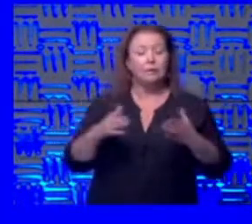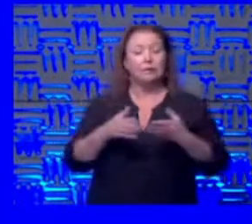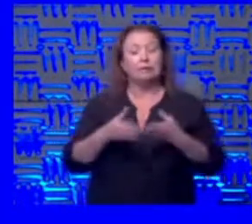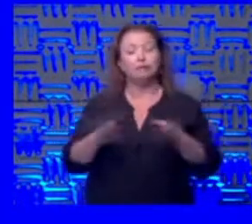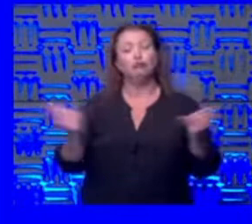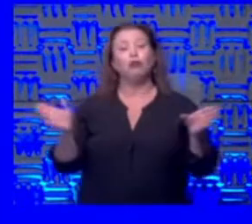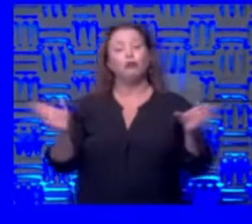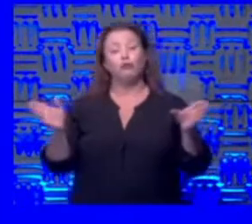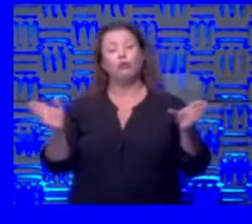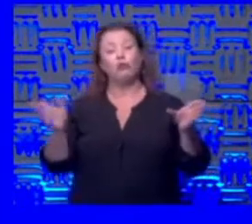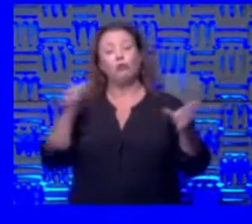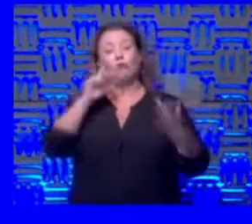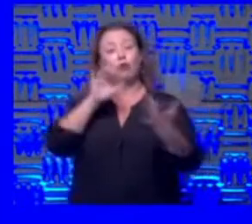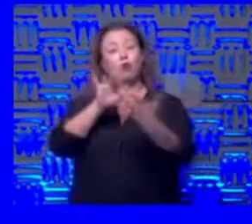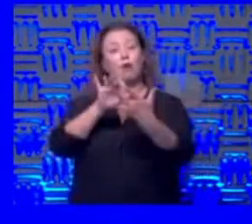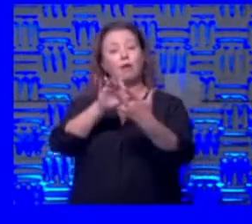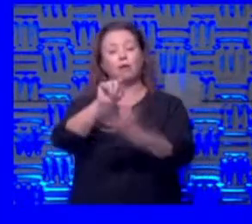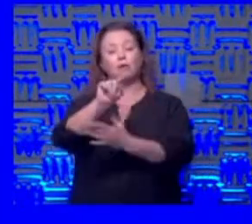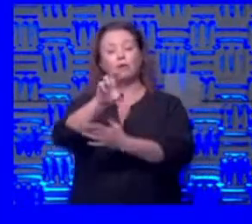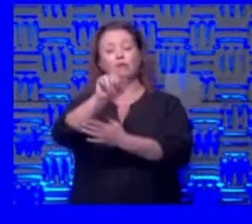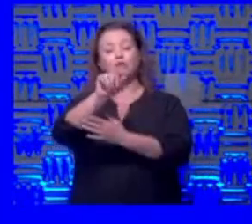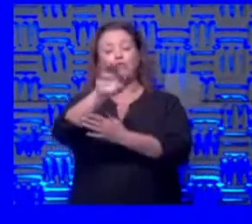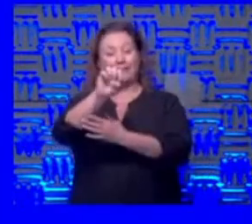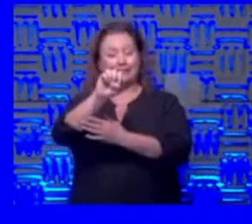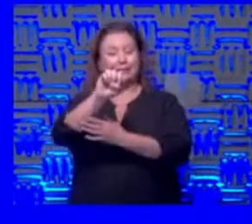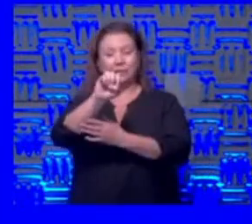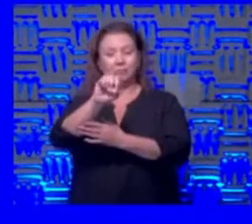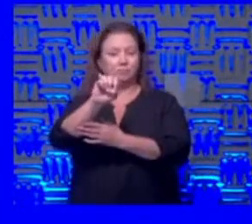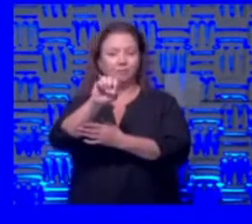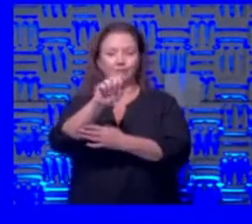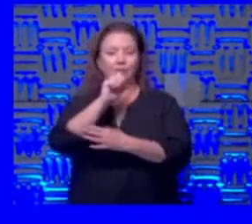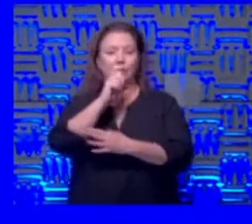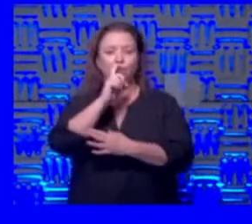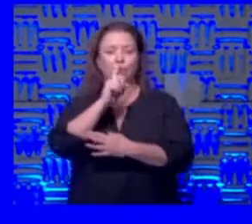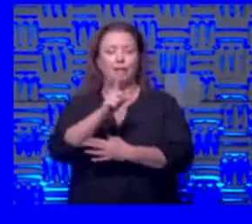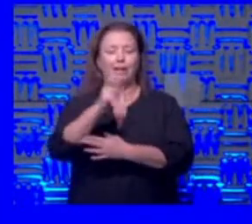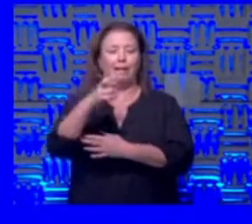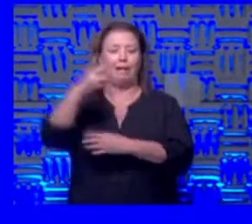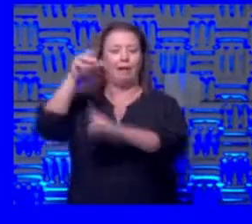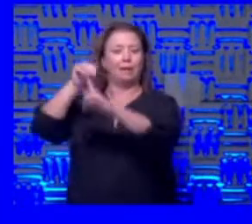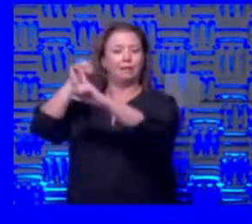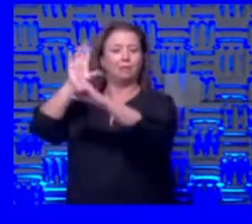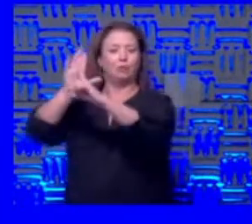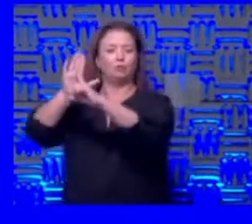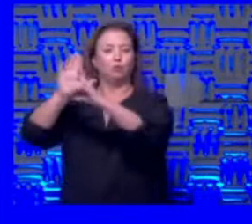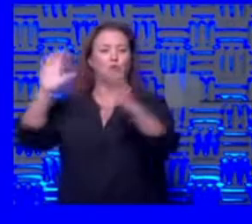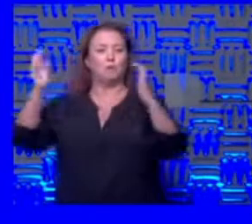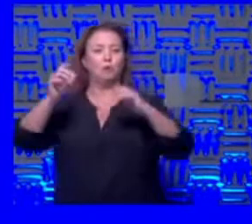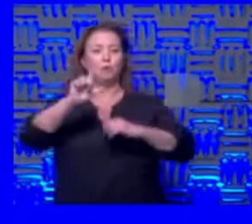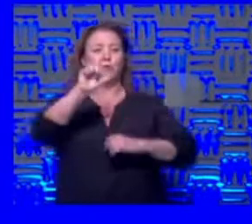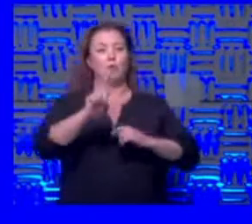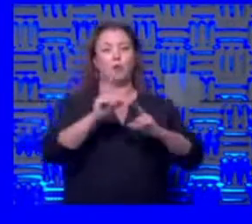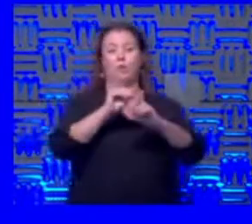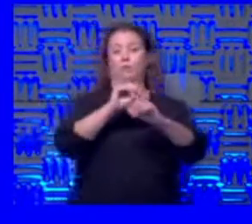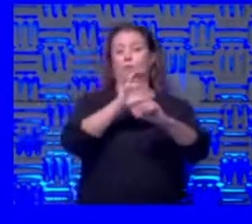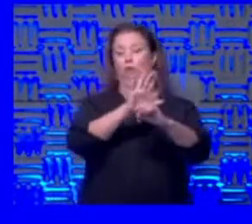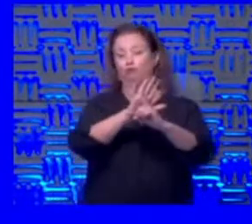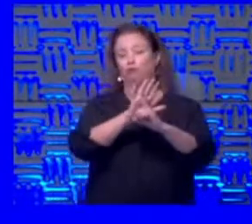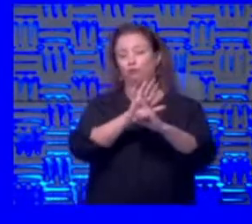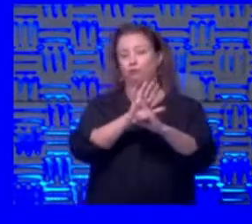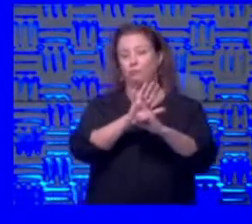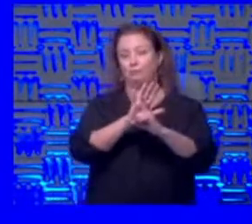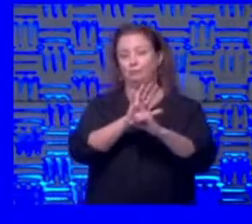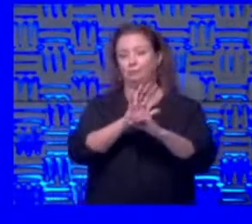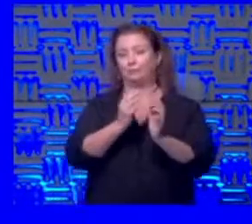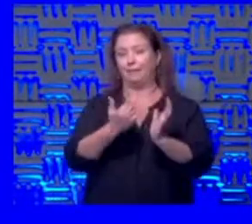general, for contact tracing and things of that nature, there's not really a high exposure versus low exposure, especially,